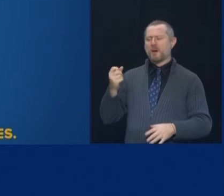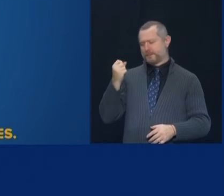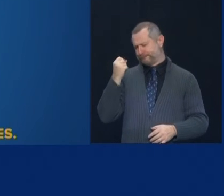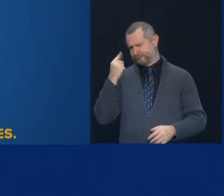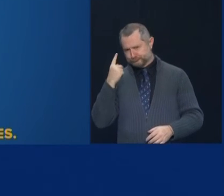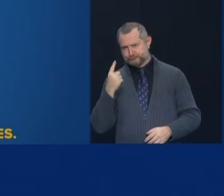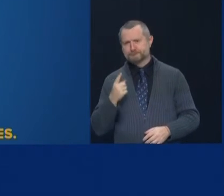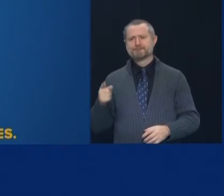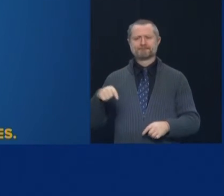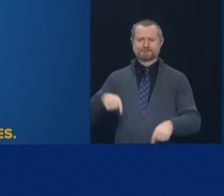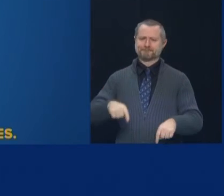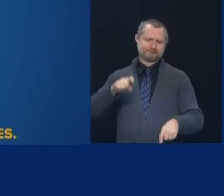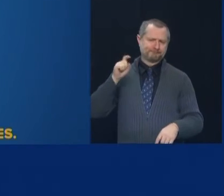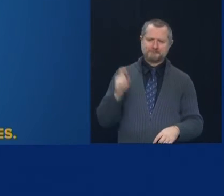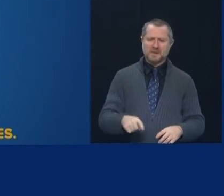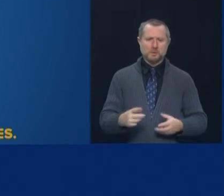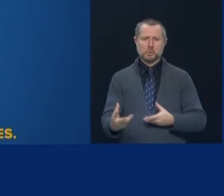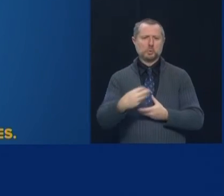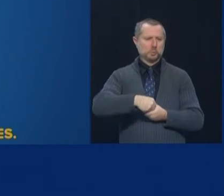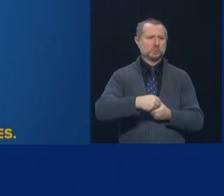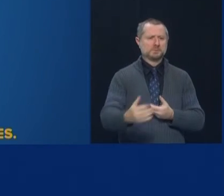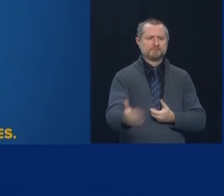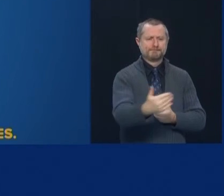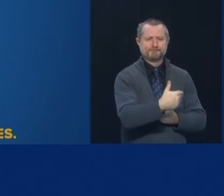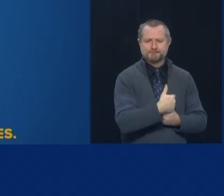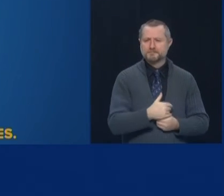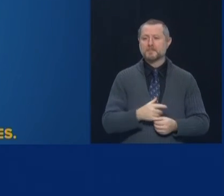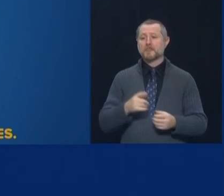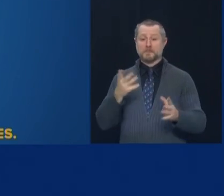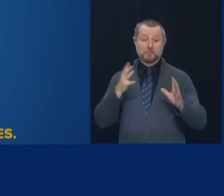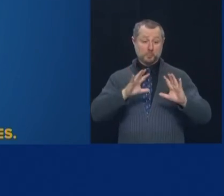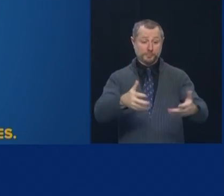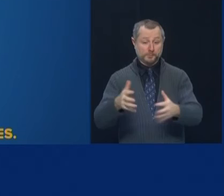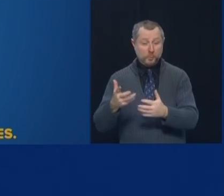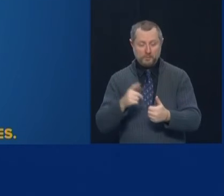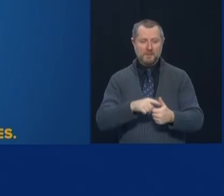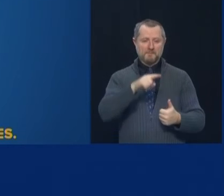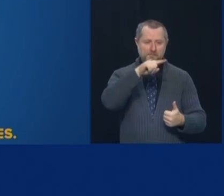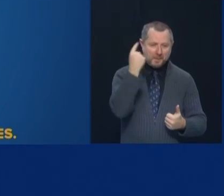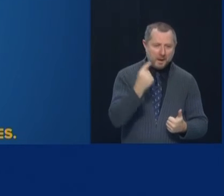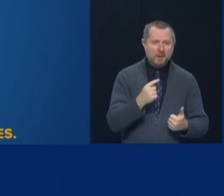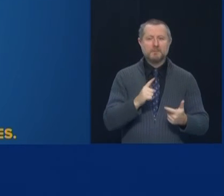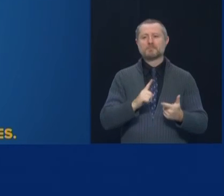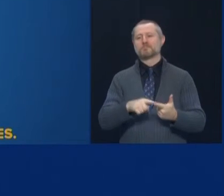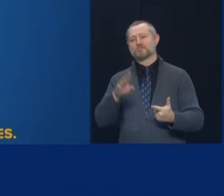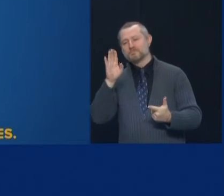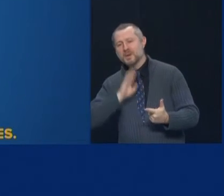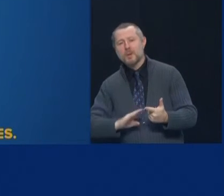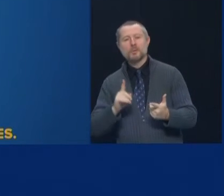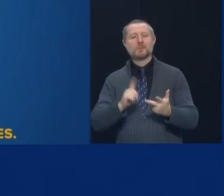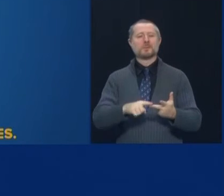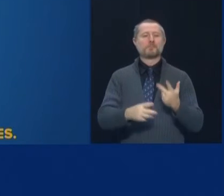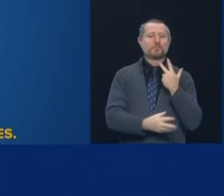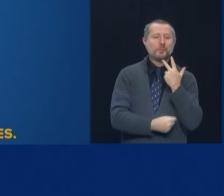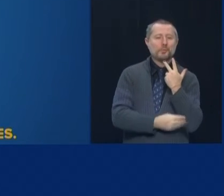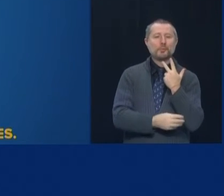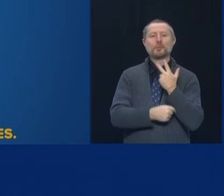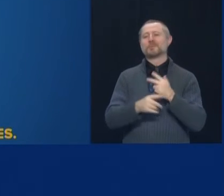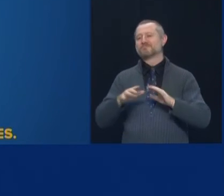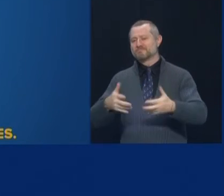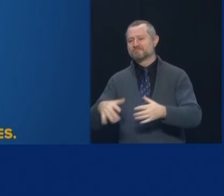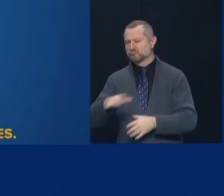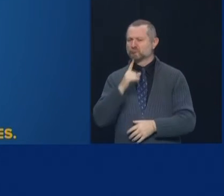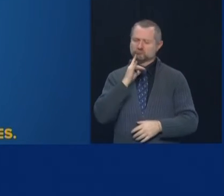process. The Black, brown, and poor community has paid the highest price for COVID. Why? Because it exposed